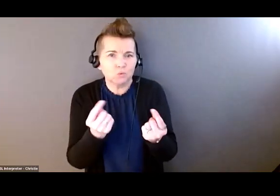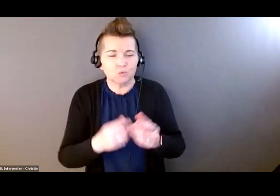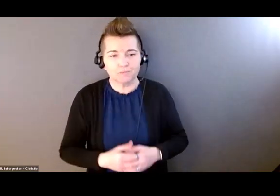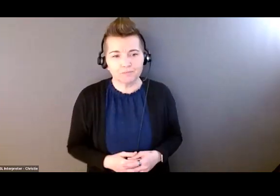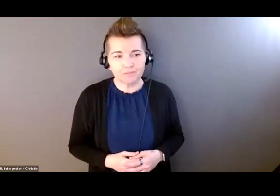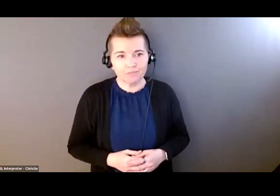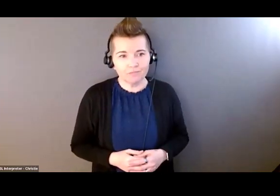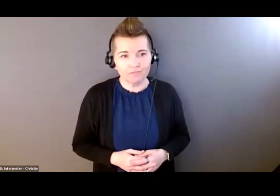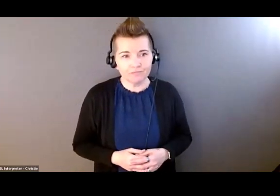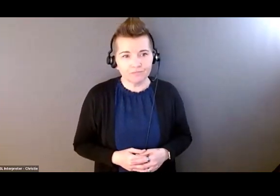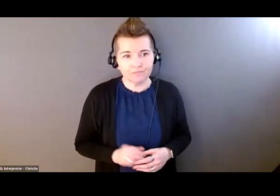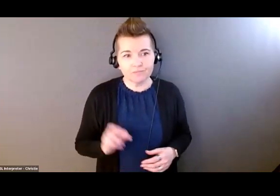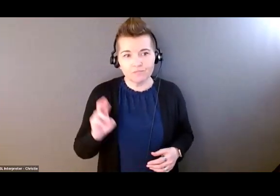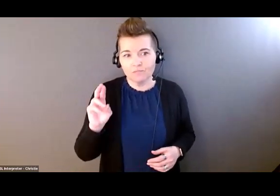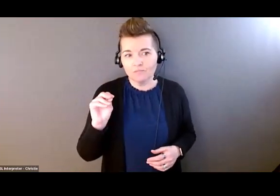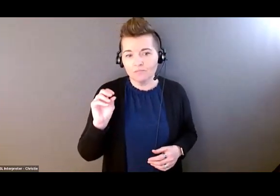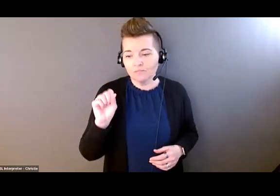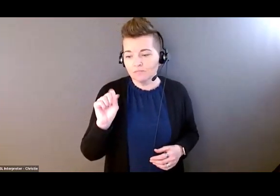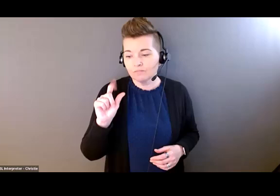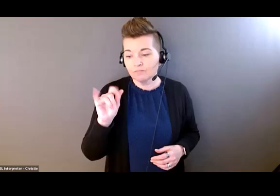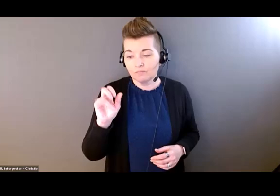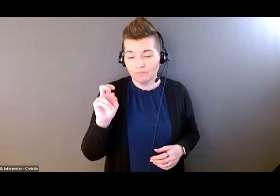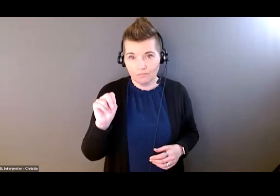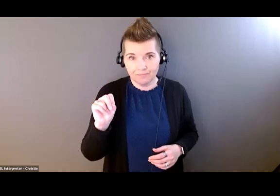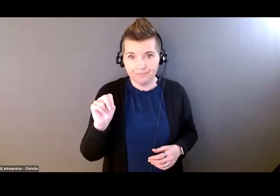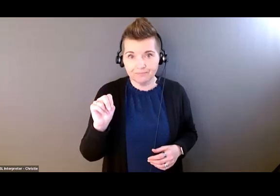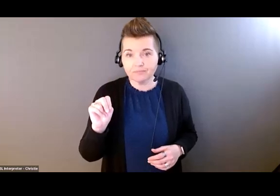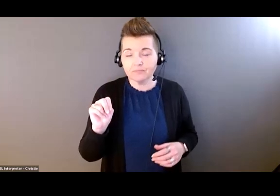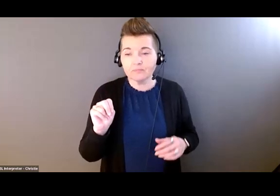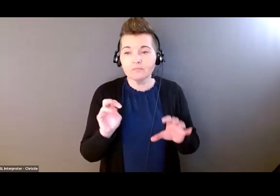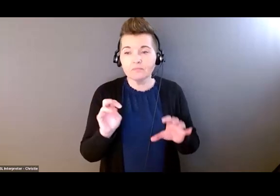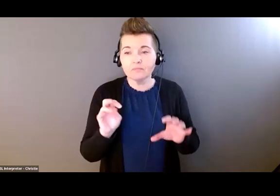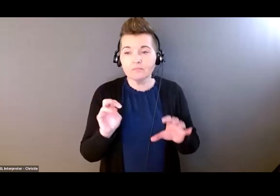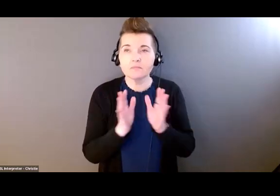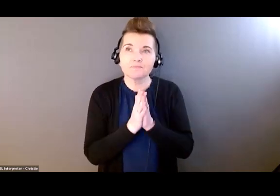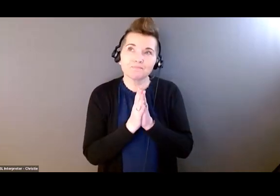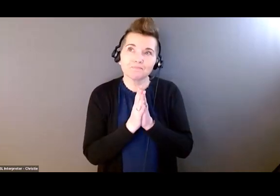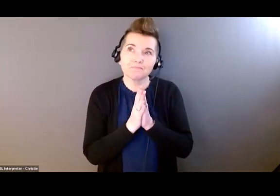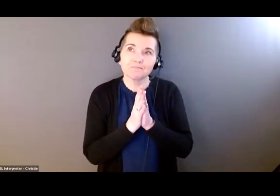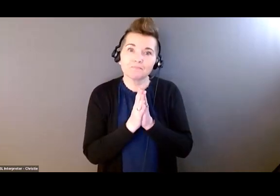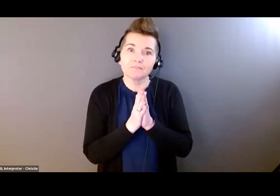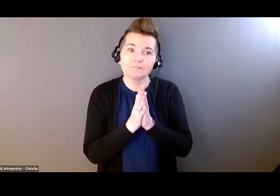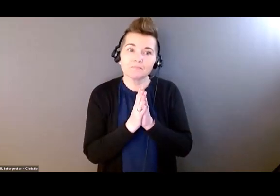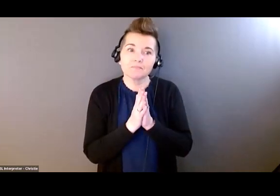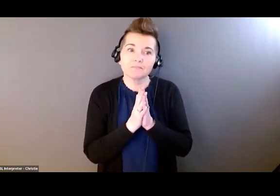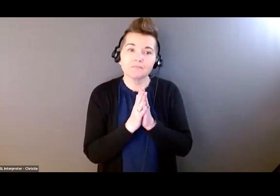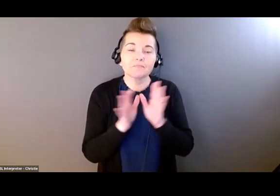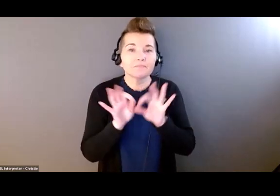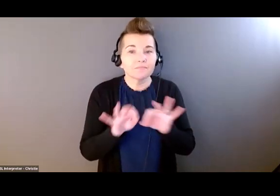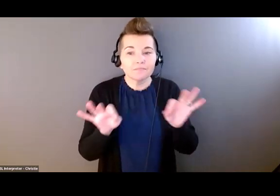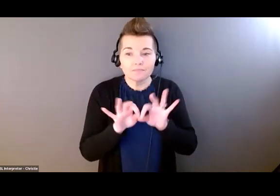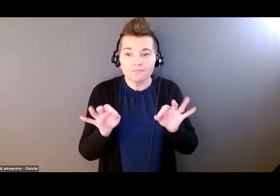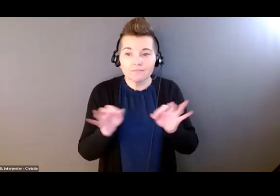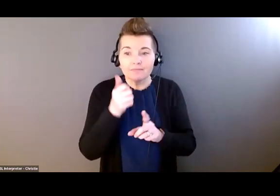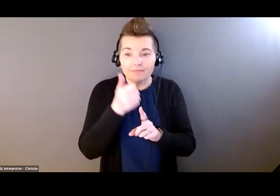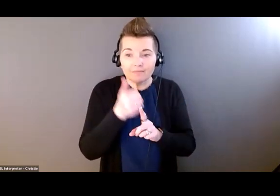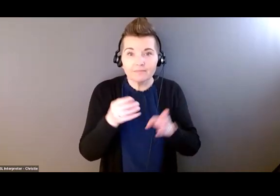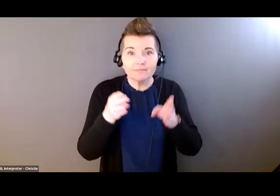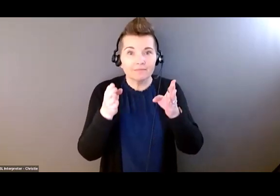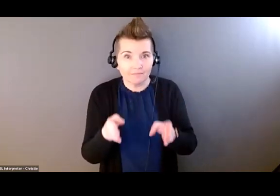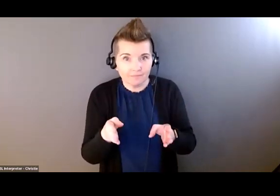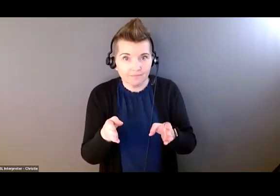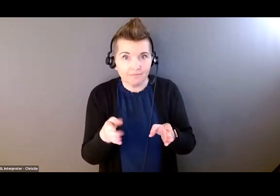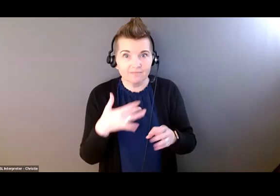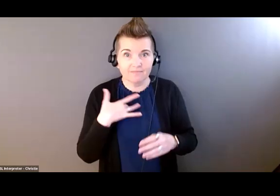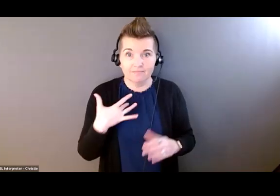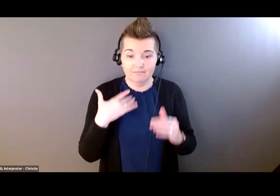have to meet people where they're at, as we do with all care. And I think when we meet with people where they're at, we actually have to listen to them, because